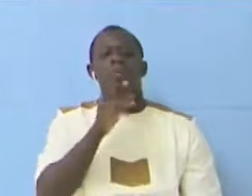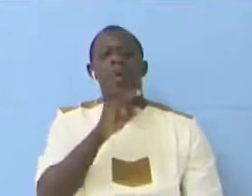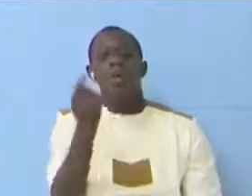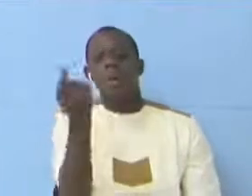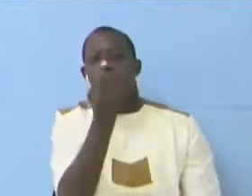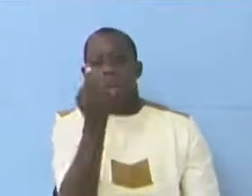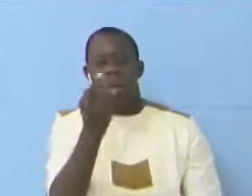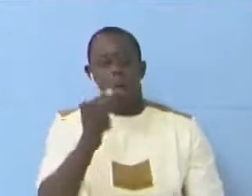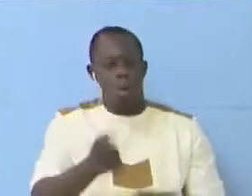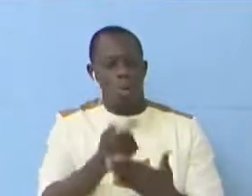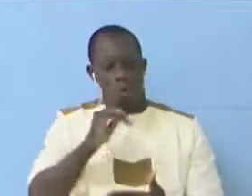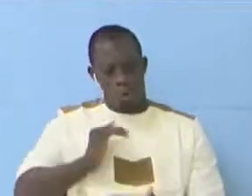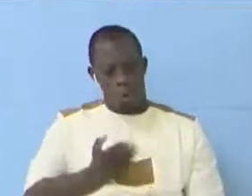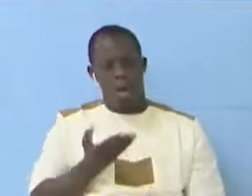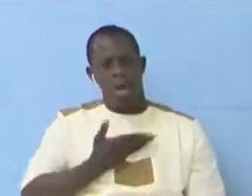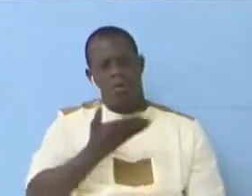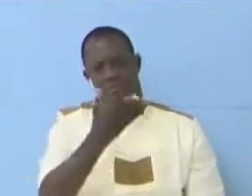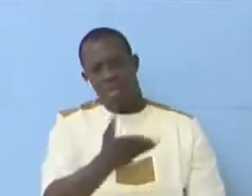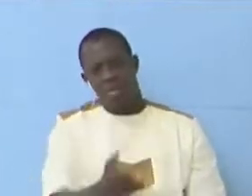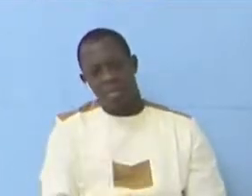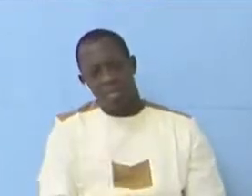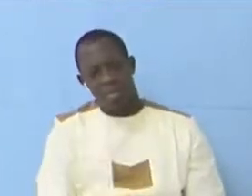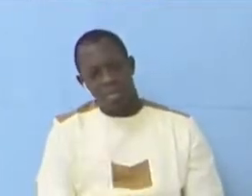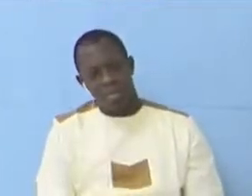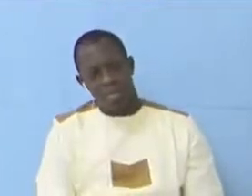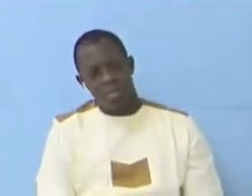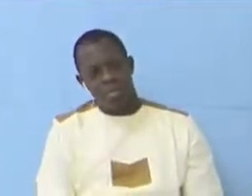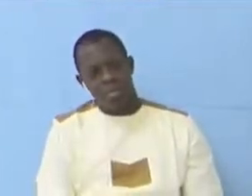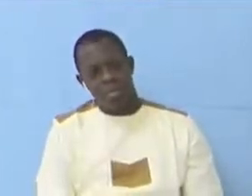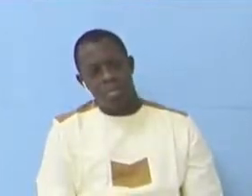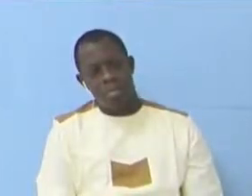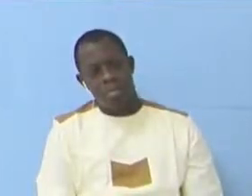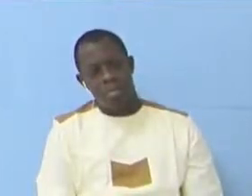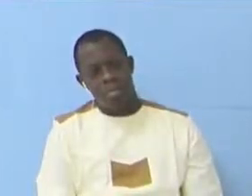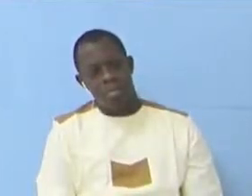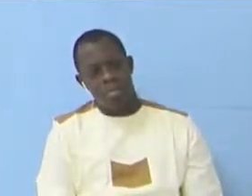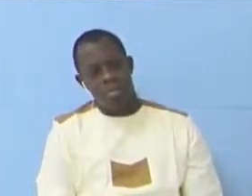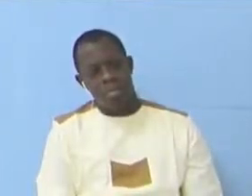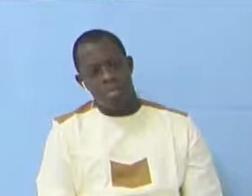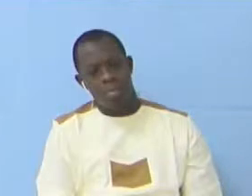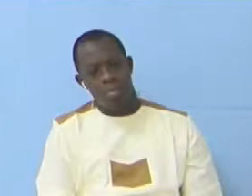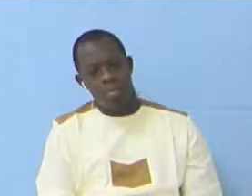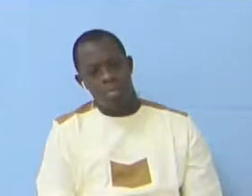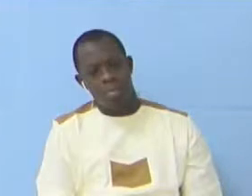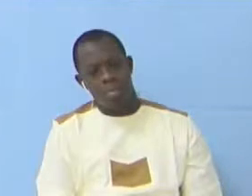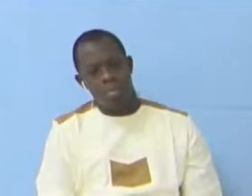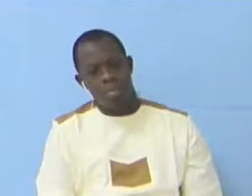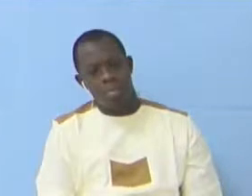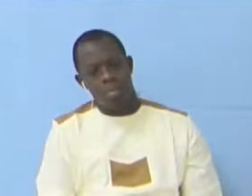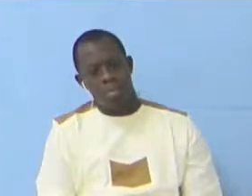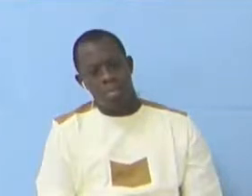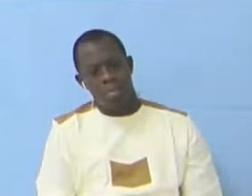jigéen. Was it only male or there's one at least female there?